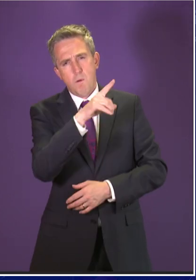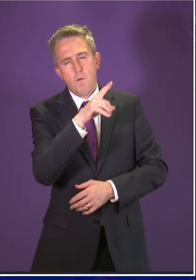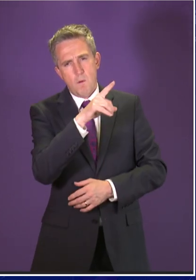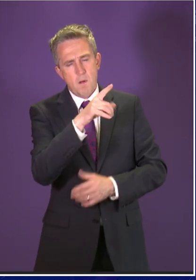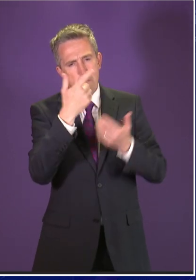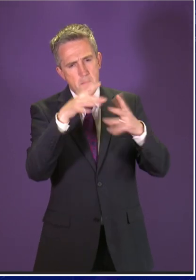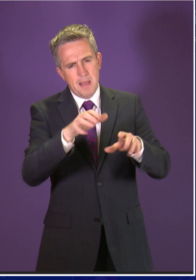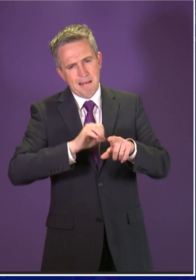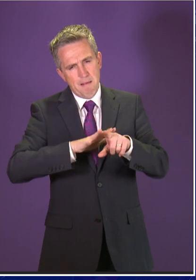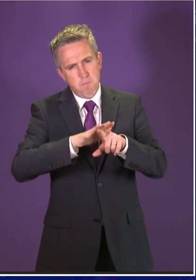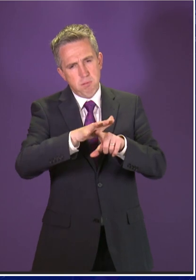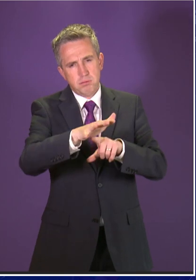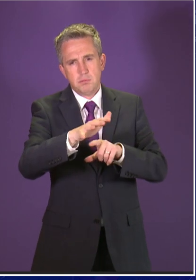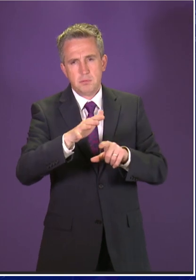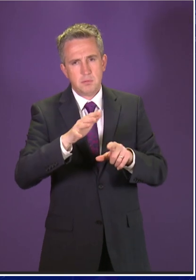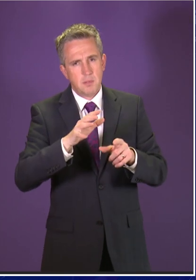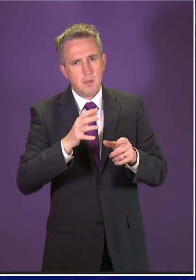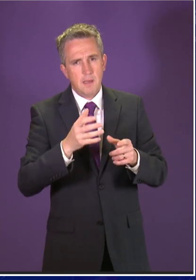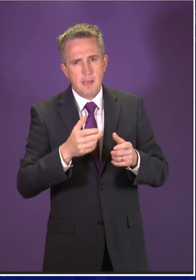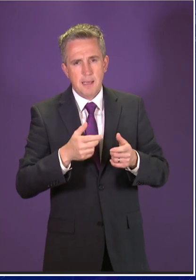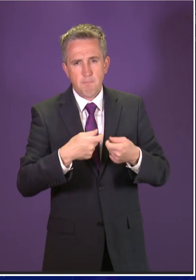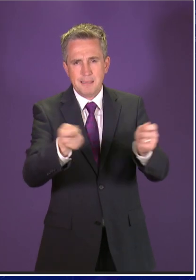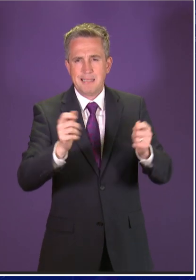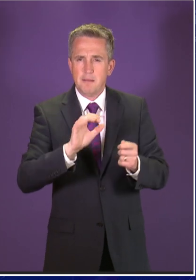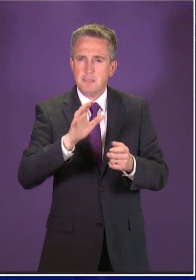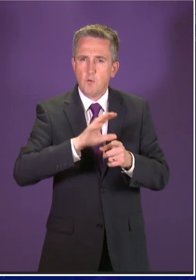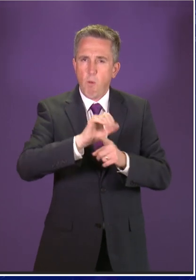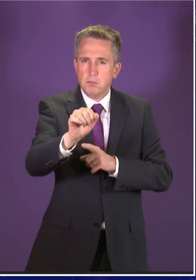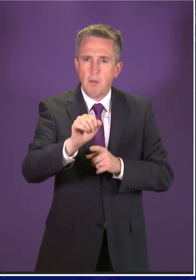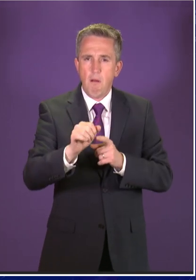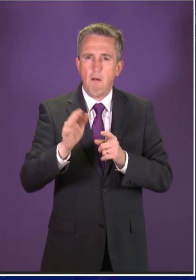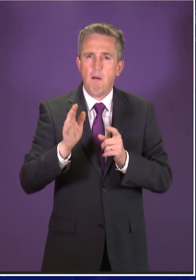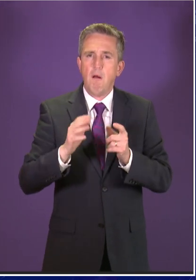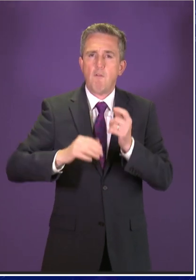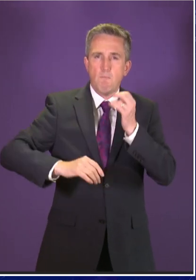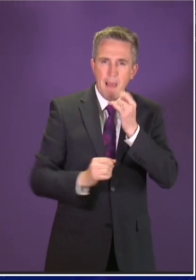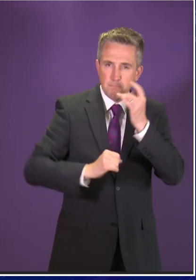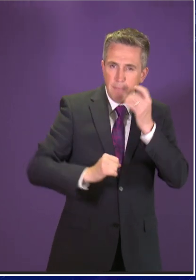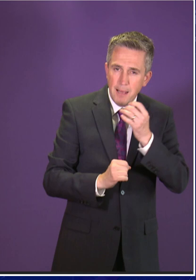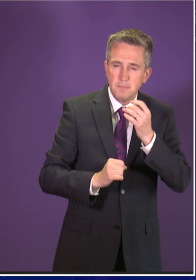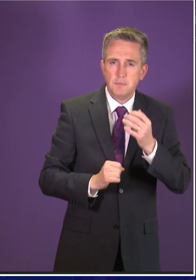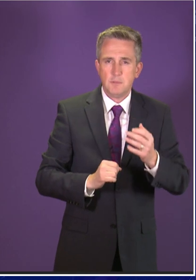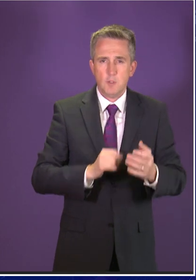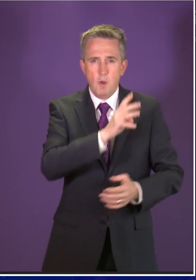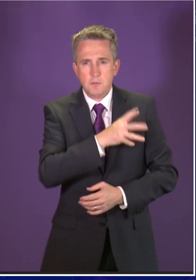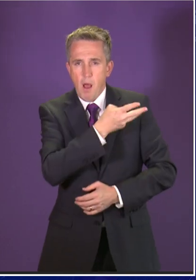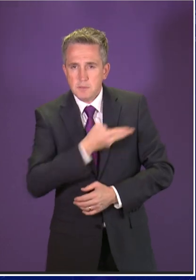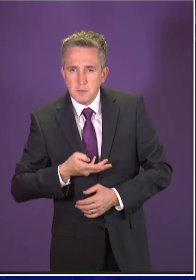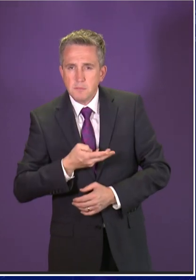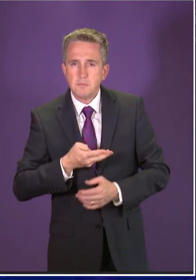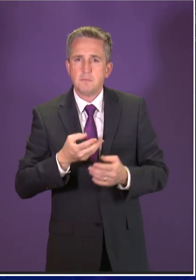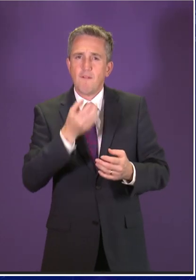as Scotland in exporting its culture, from bagpipes to tartan, to